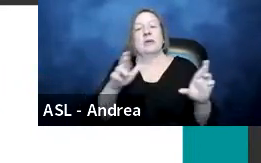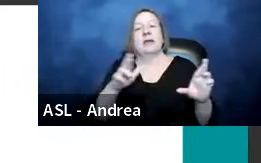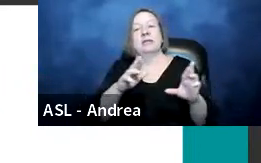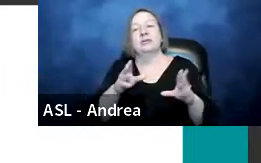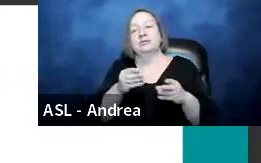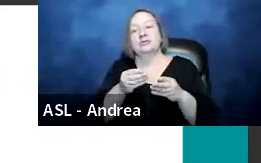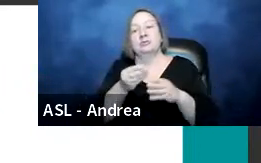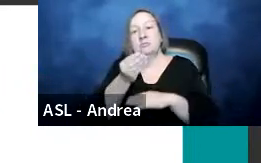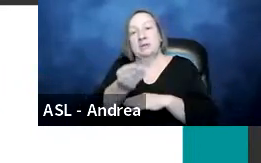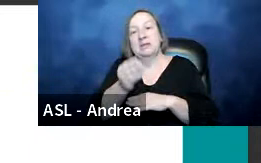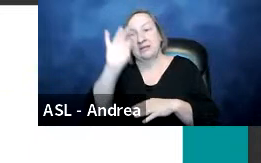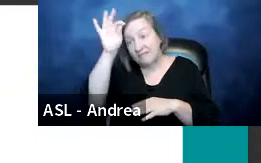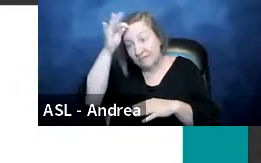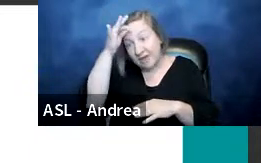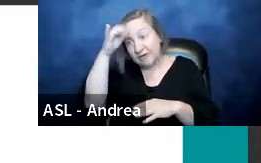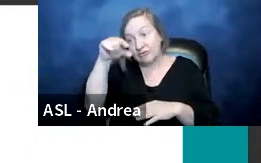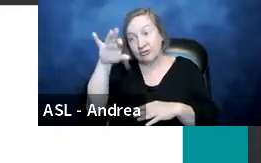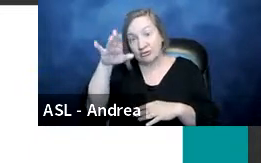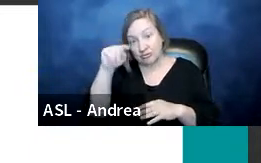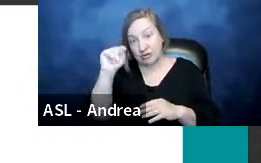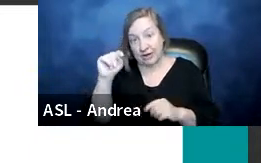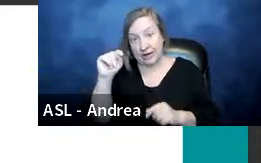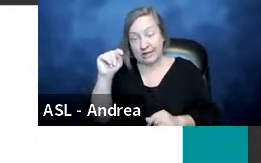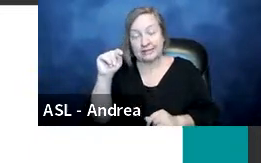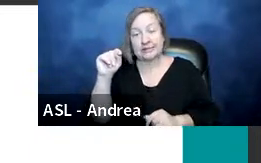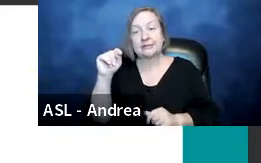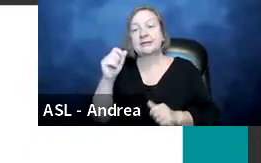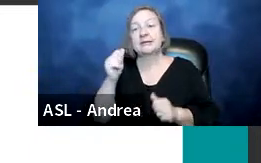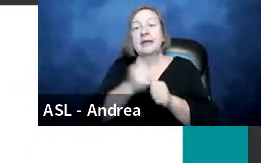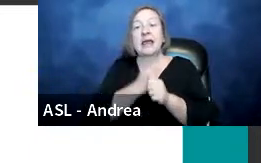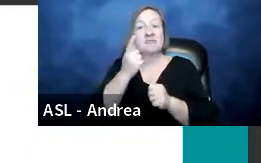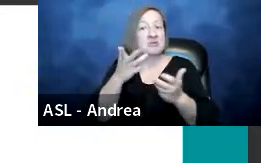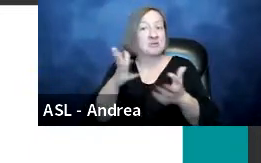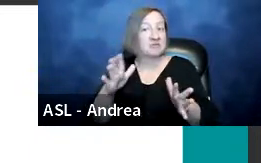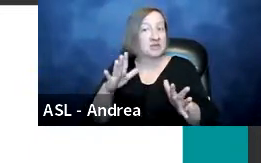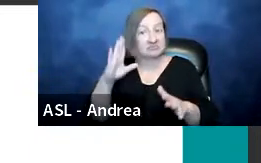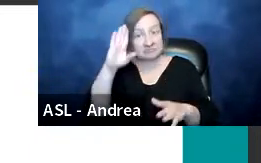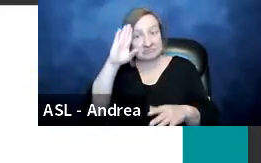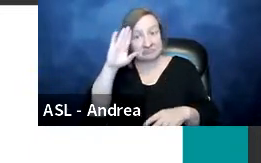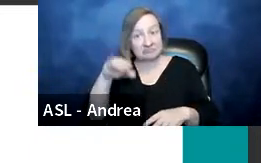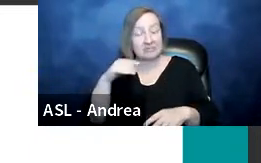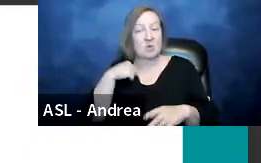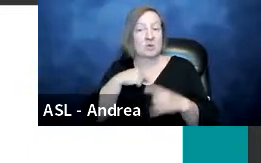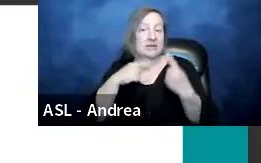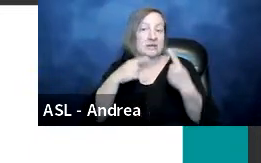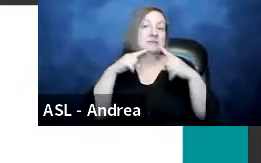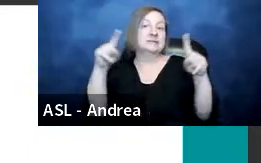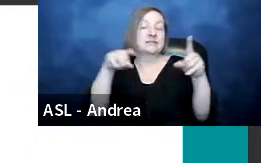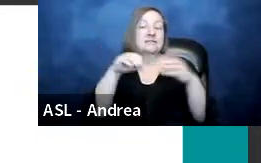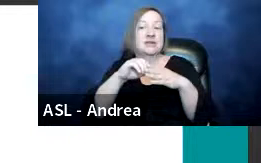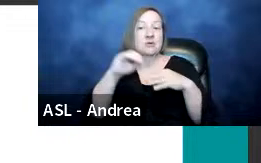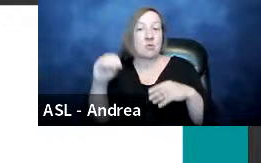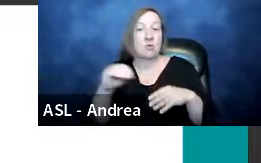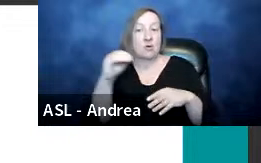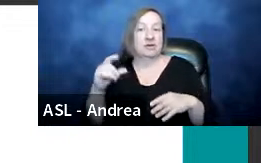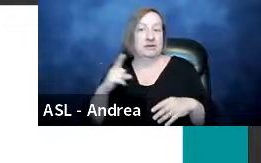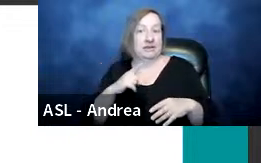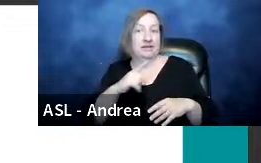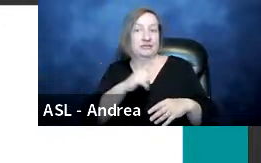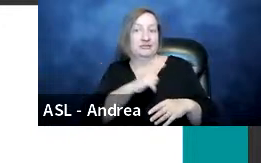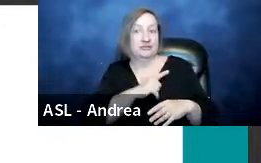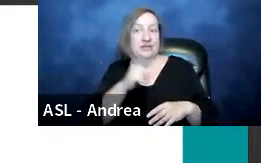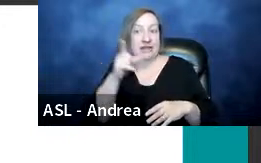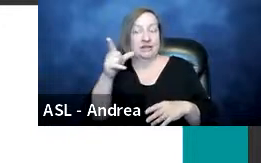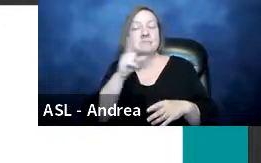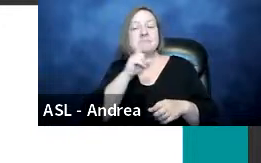grants. As everyone probably has heard, we were successful in the Oregon legislature. They have pledged